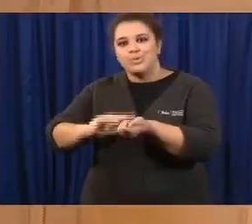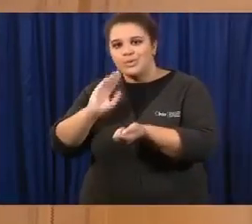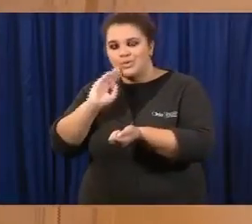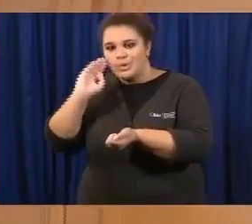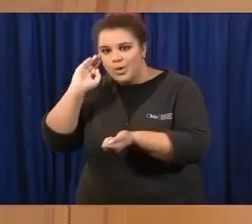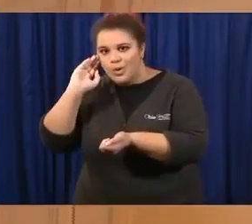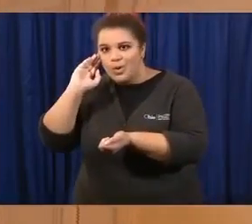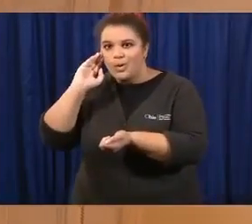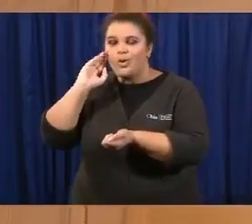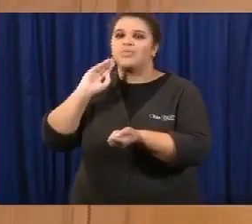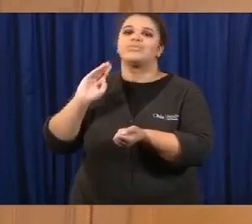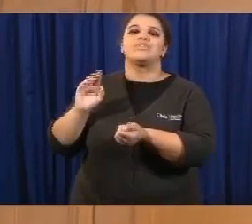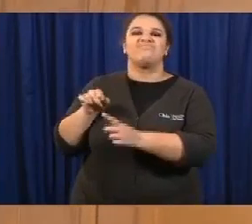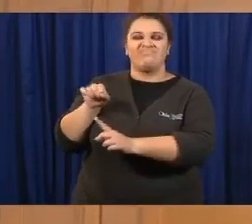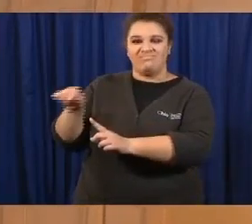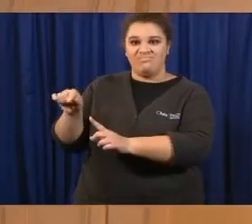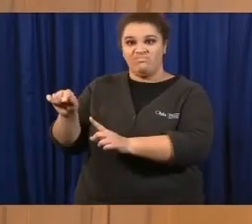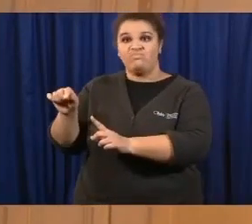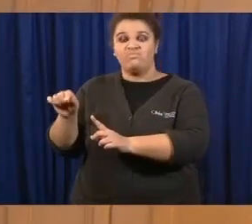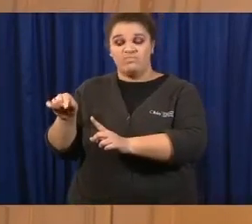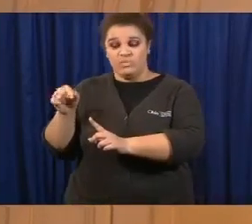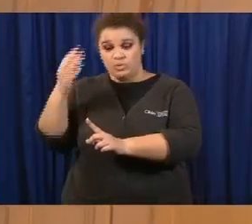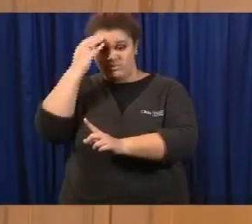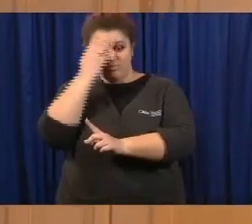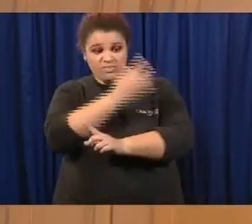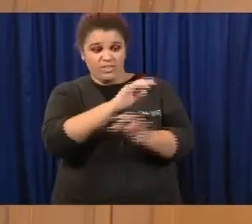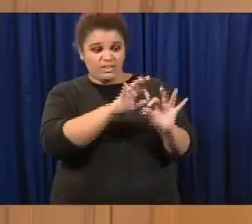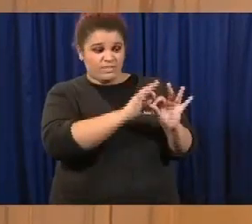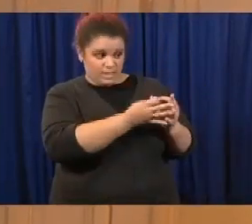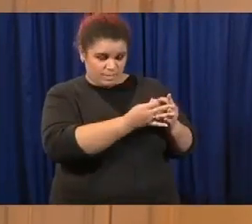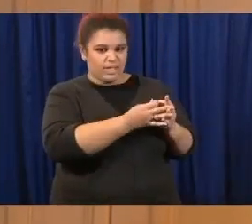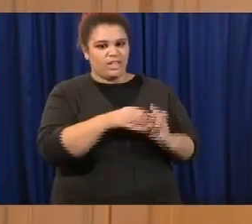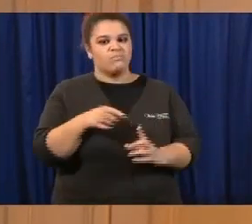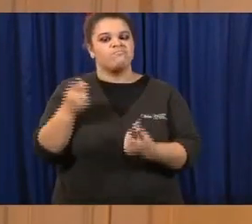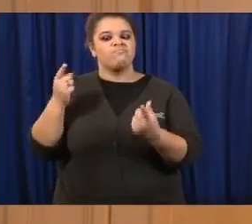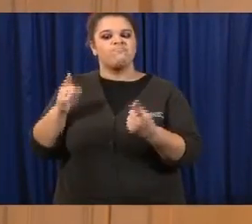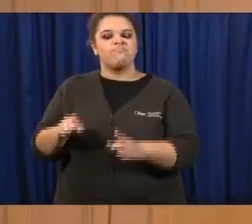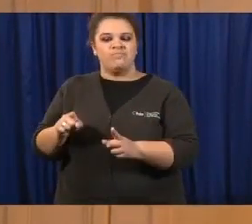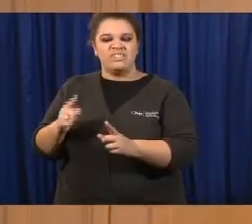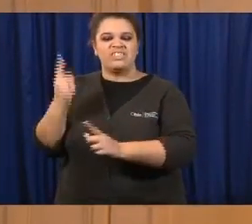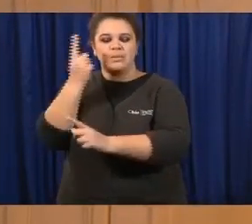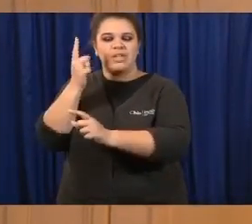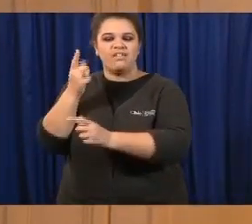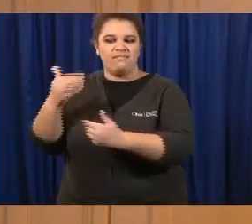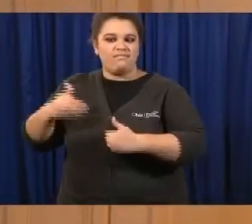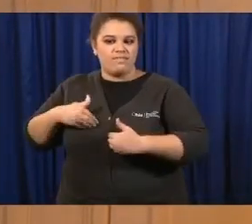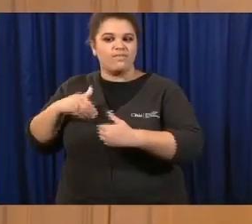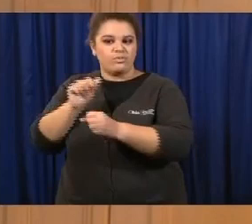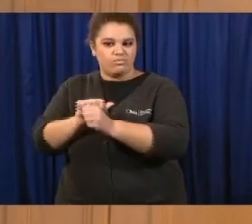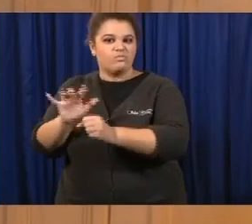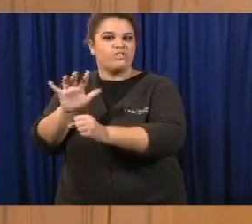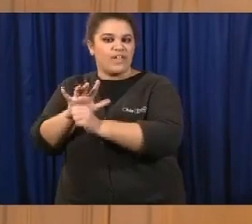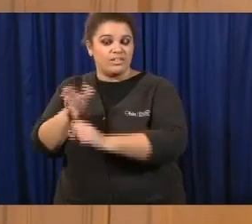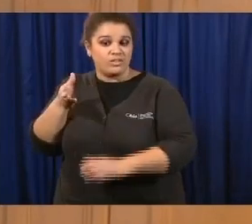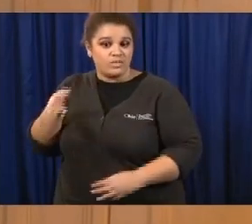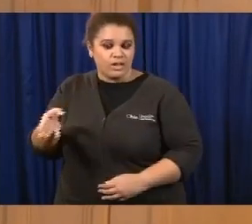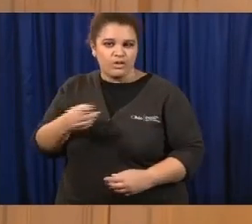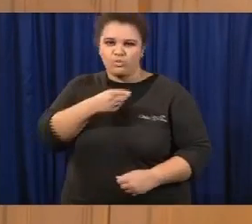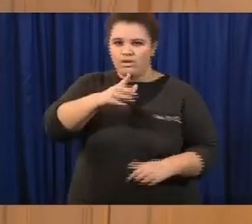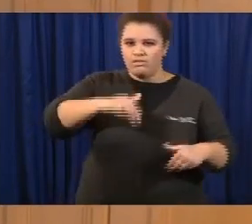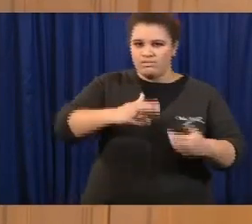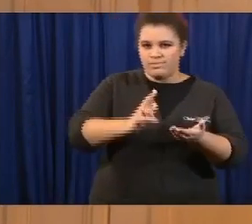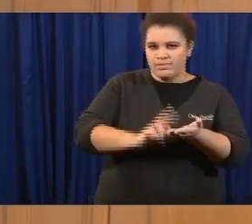members of nursing home patients where COVID cases occur and to report that information online. When will that occur?